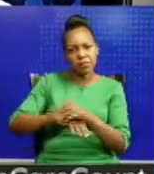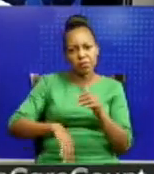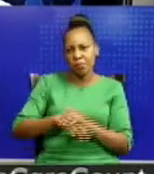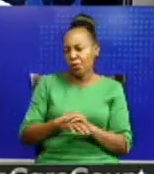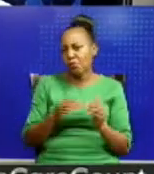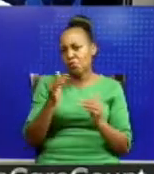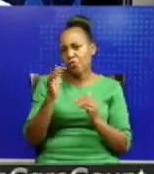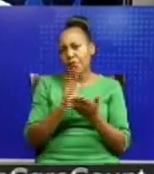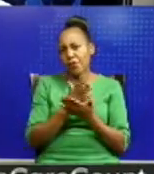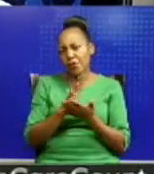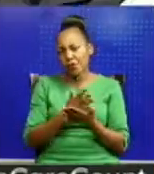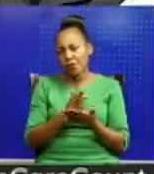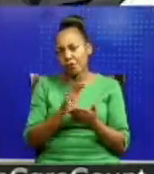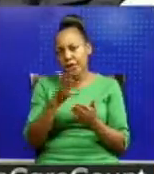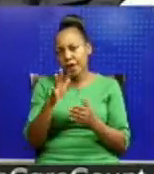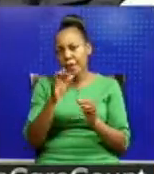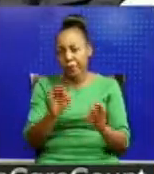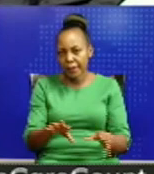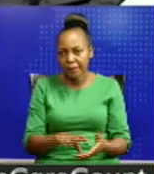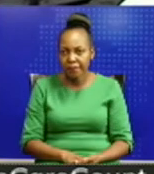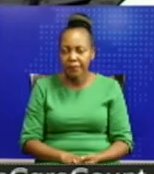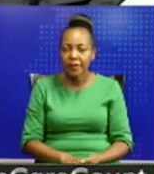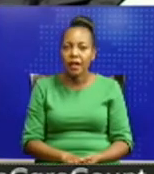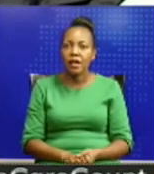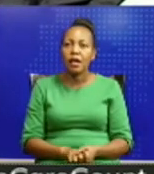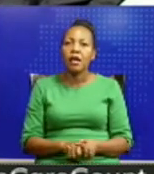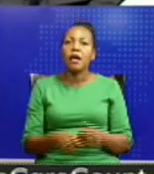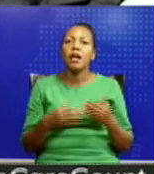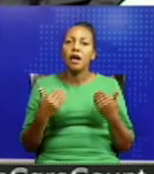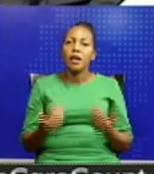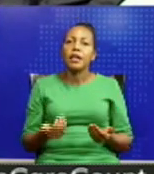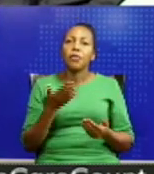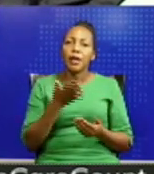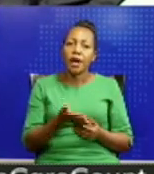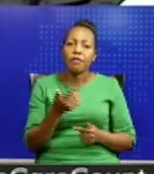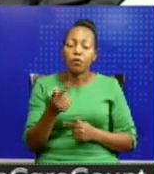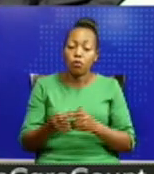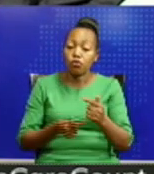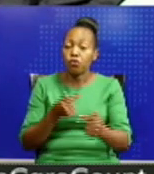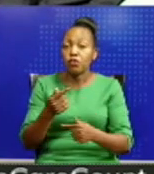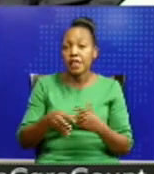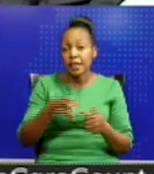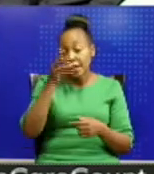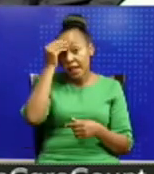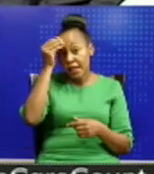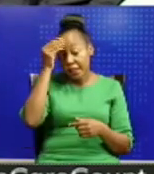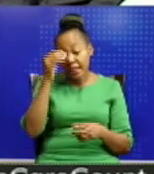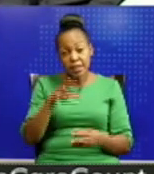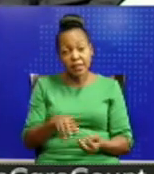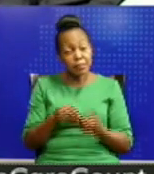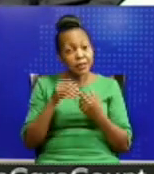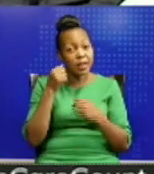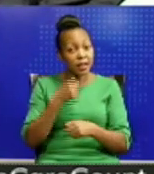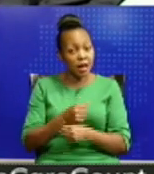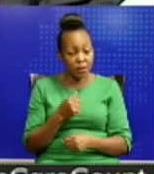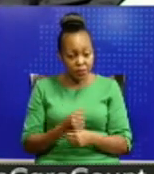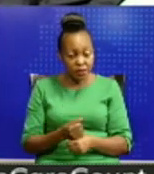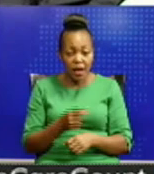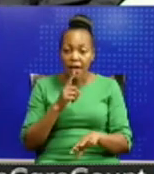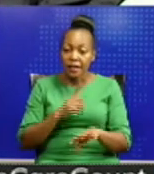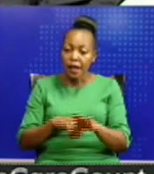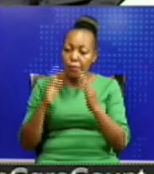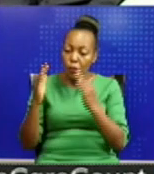indeed, in the home settings, we've actually called for continued learning, where learners get to use the internet. They cannot do this, especially the girls, if you're telling them to